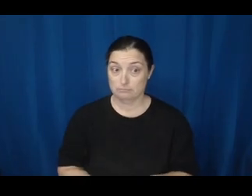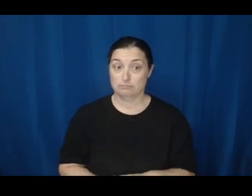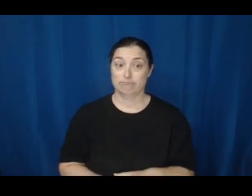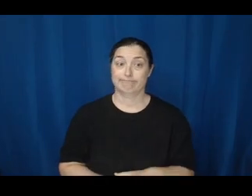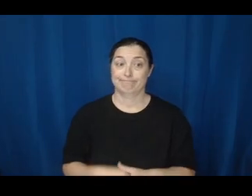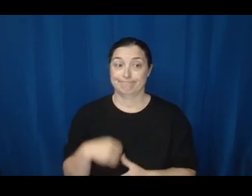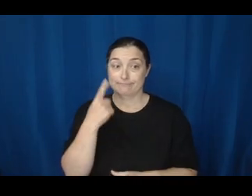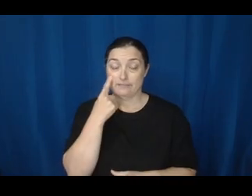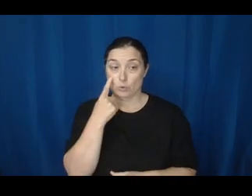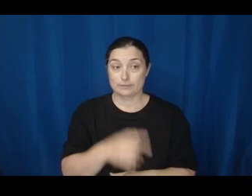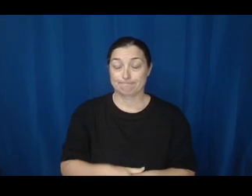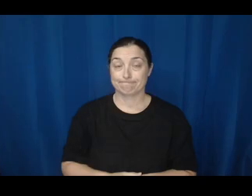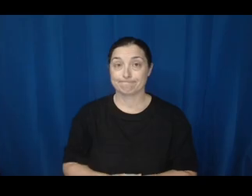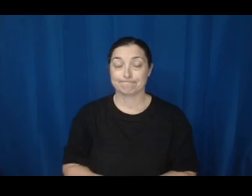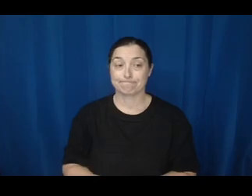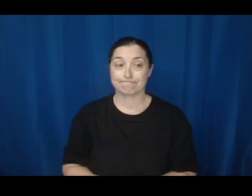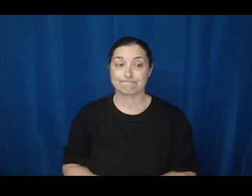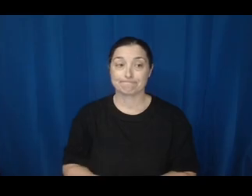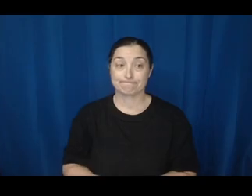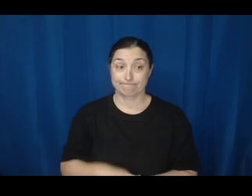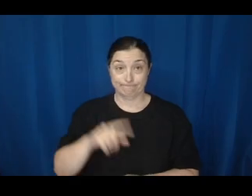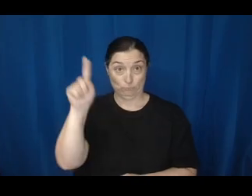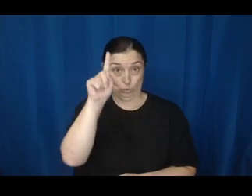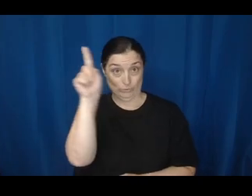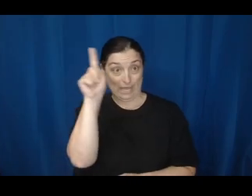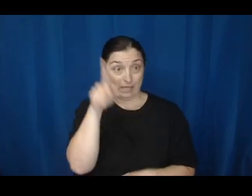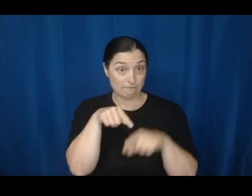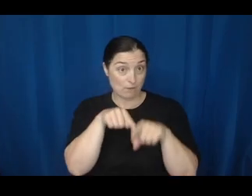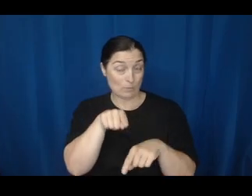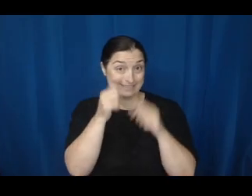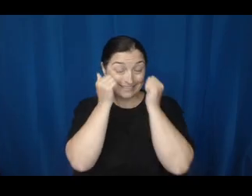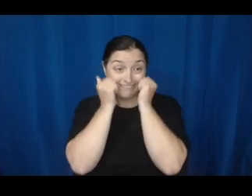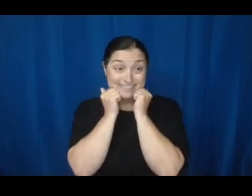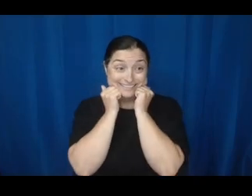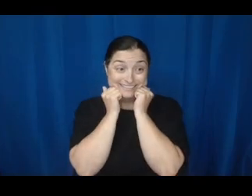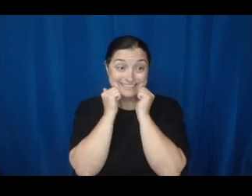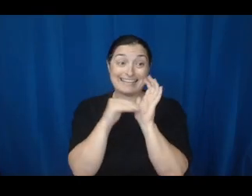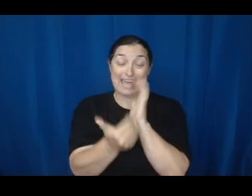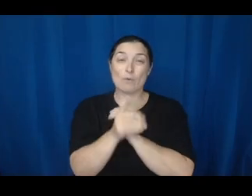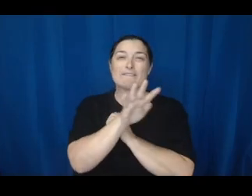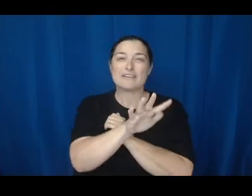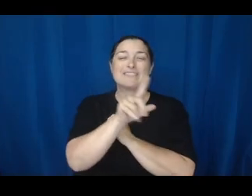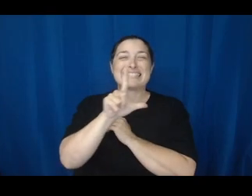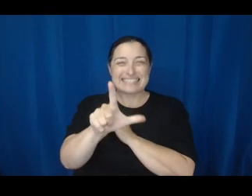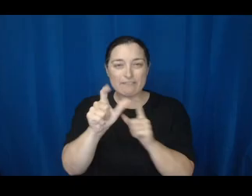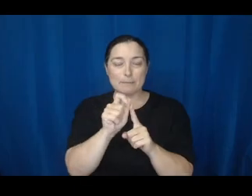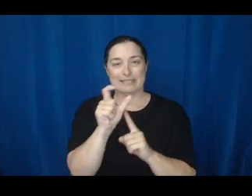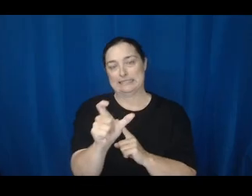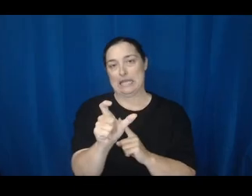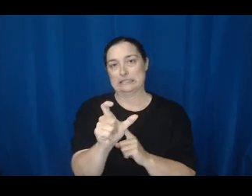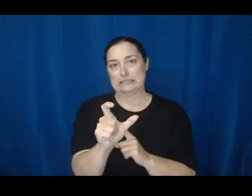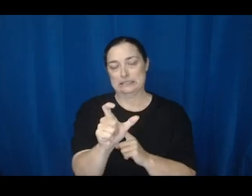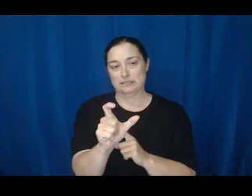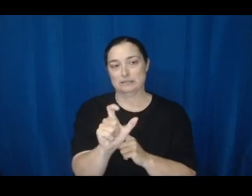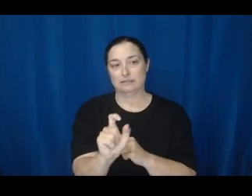see that today, according to this evidence that we have here, 57% of our Indigenous students are not proficient